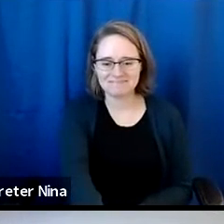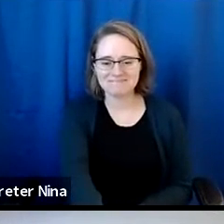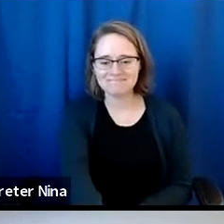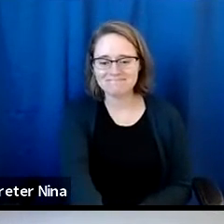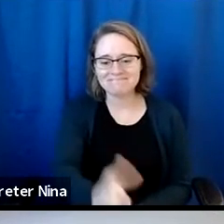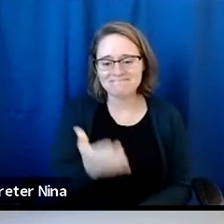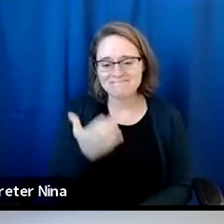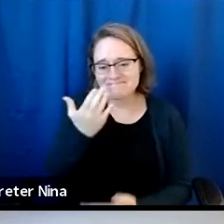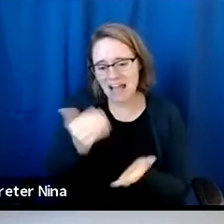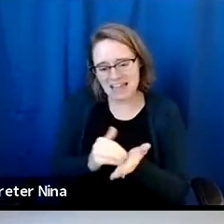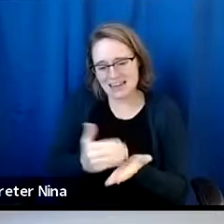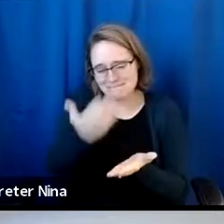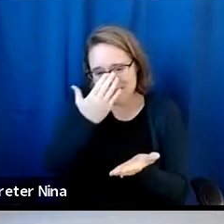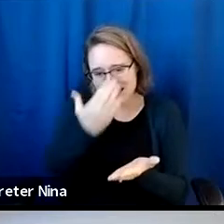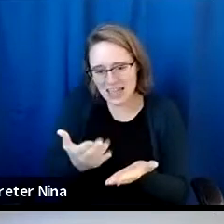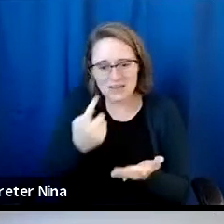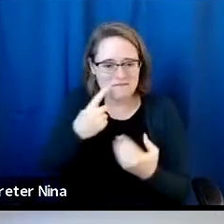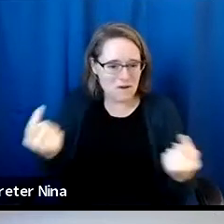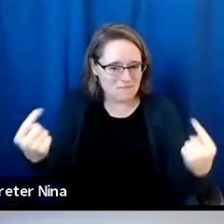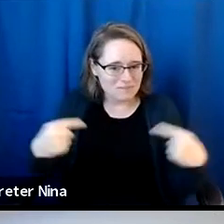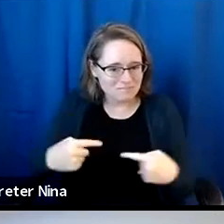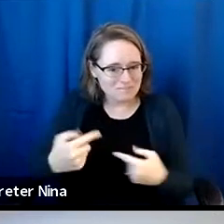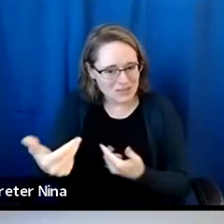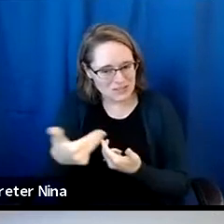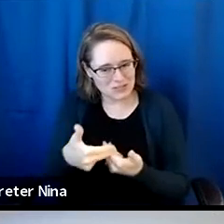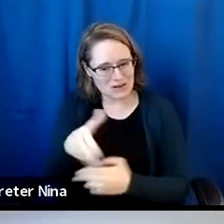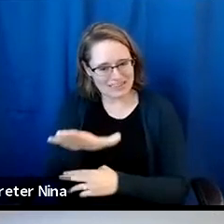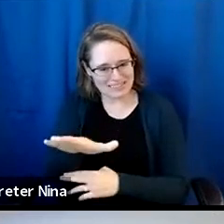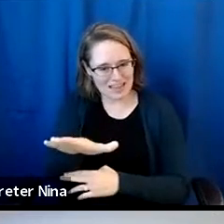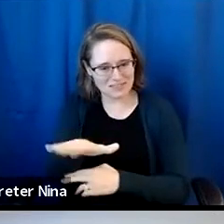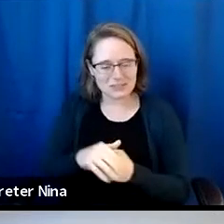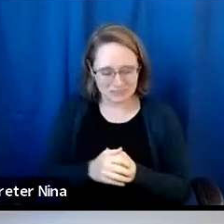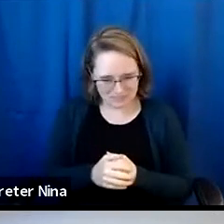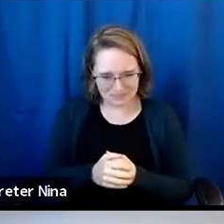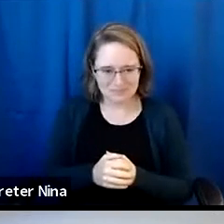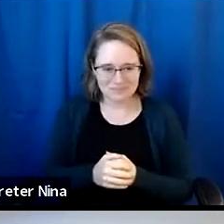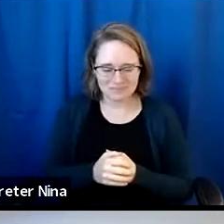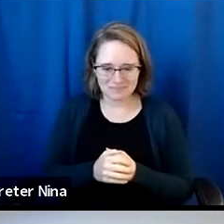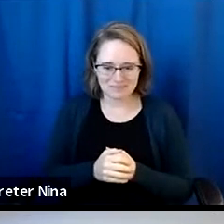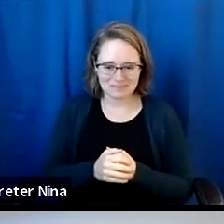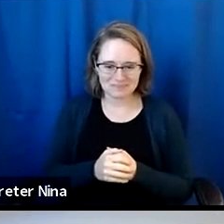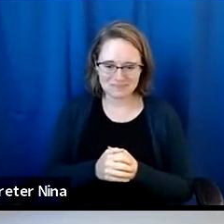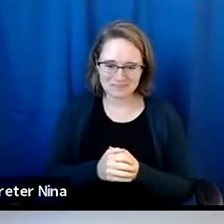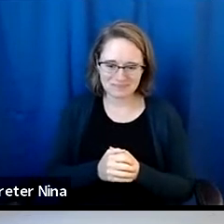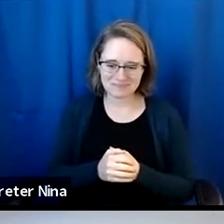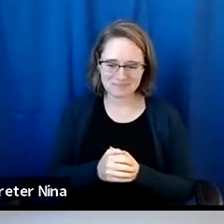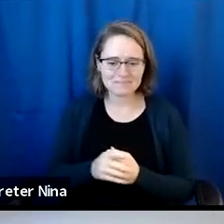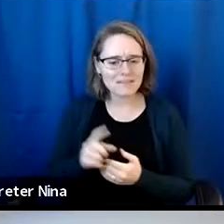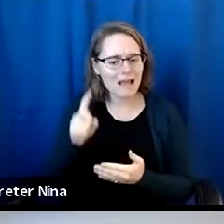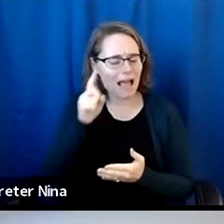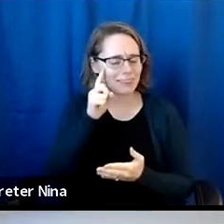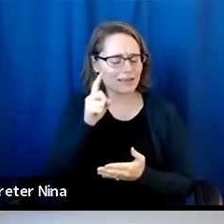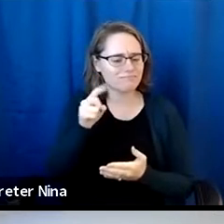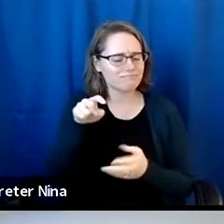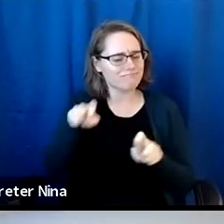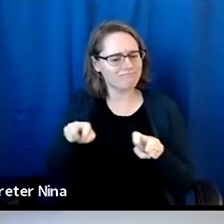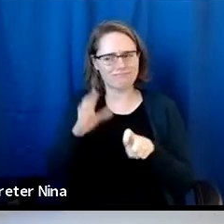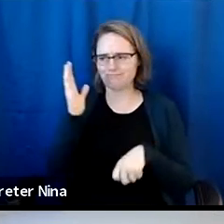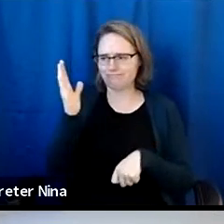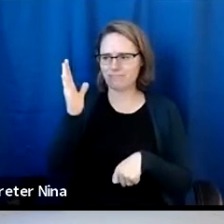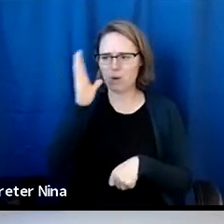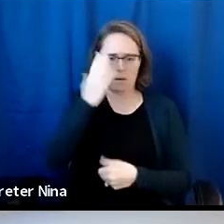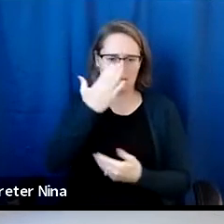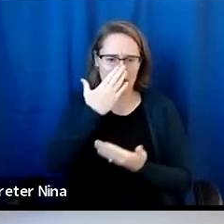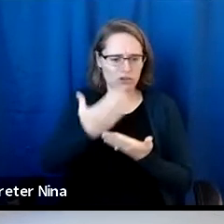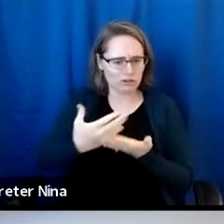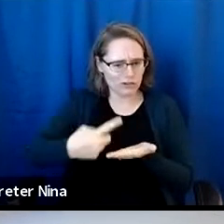for coming this afternoon to partake in. I think will be a really good